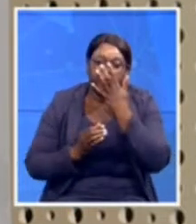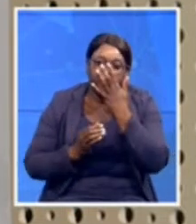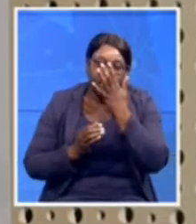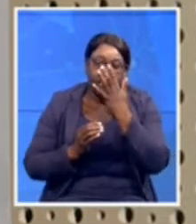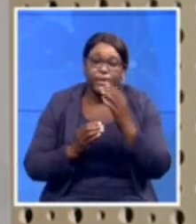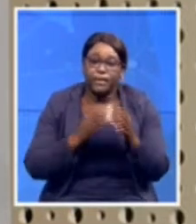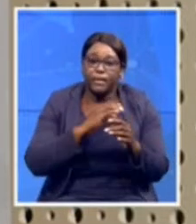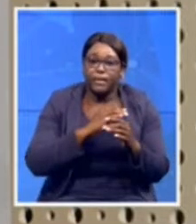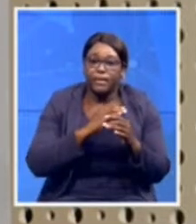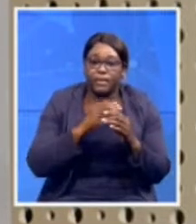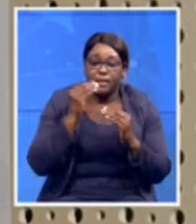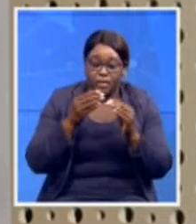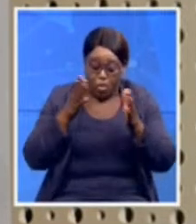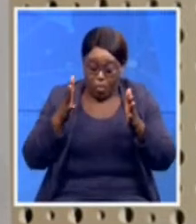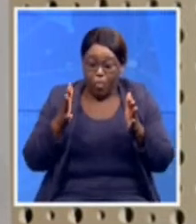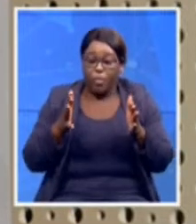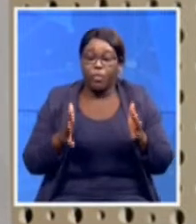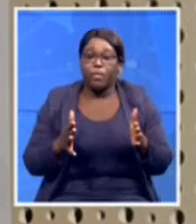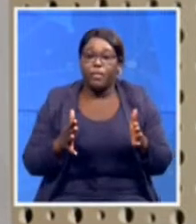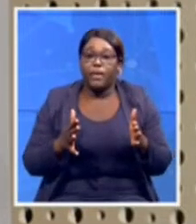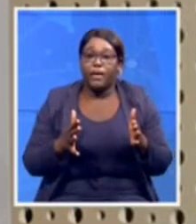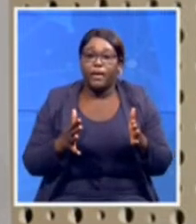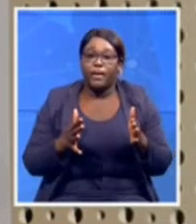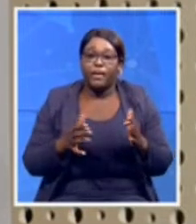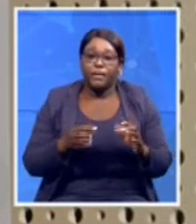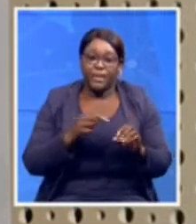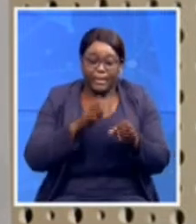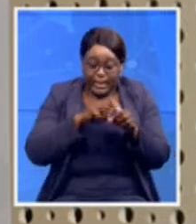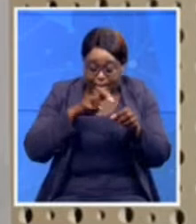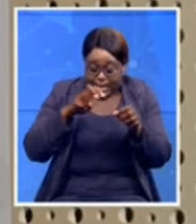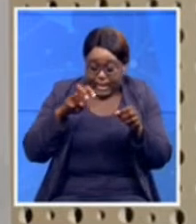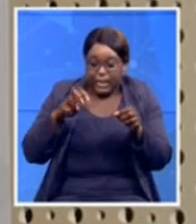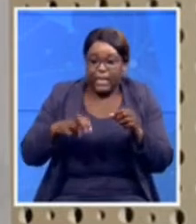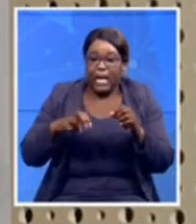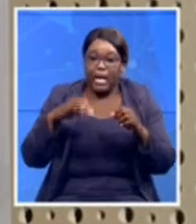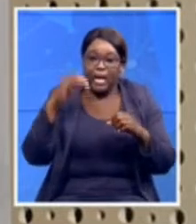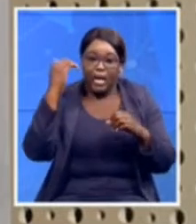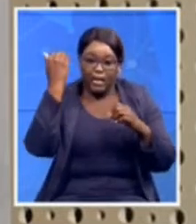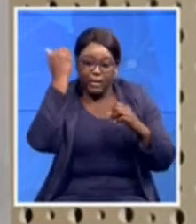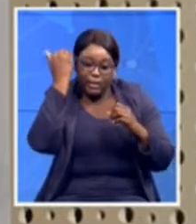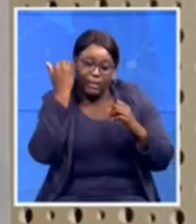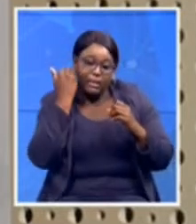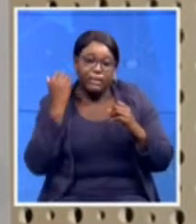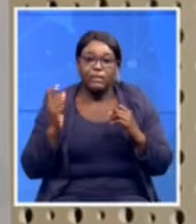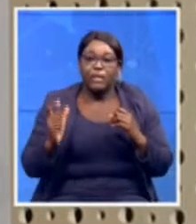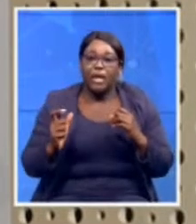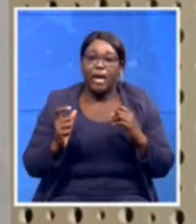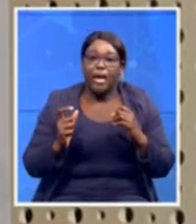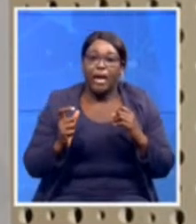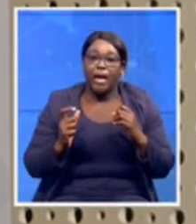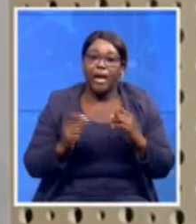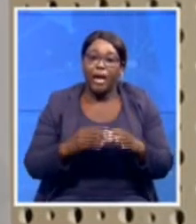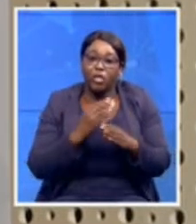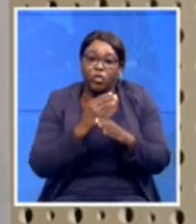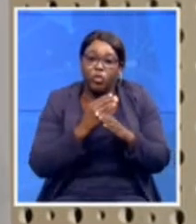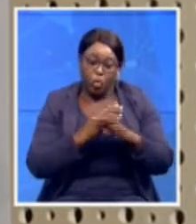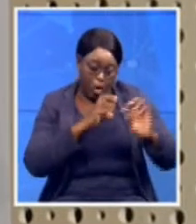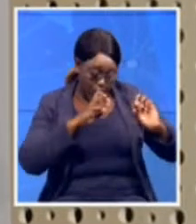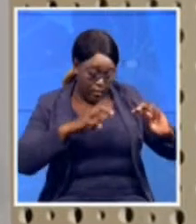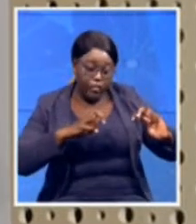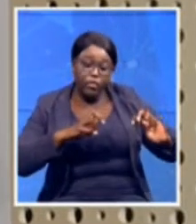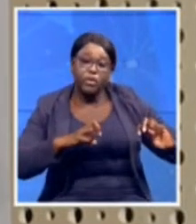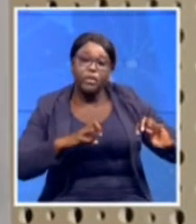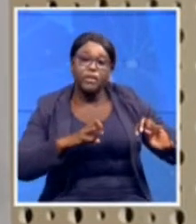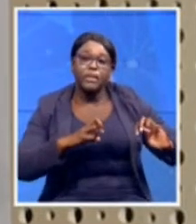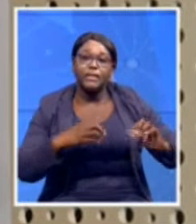a retired judge and will conduct investigations of disputed cases that contravene the provisions